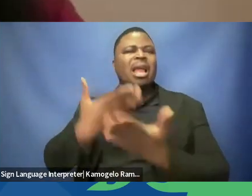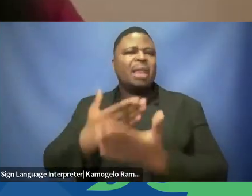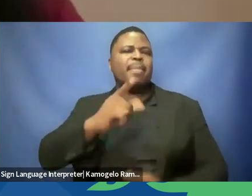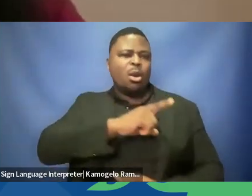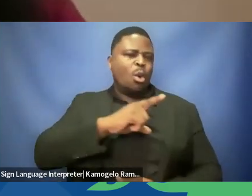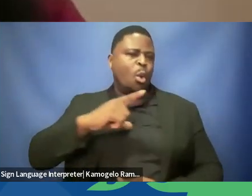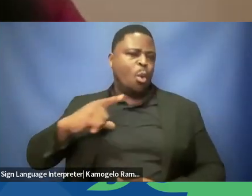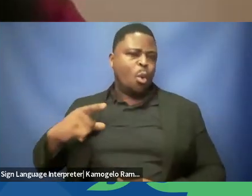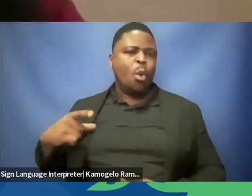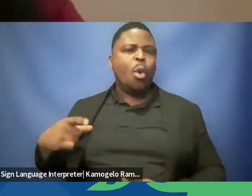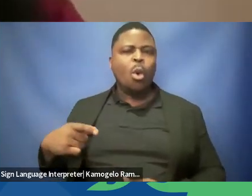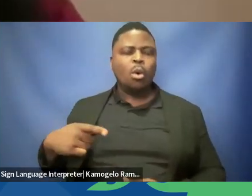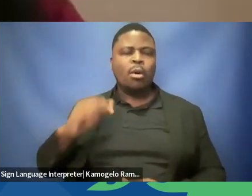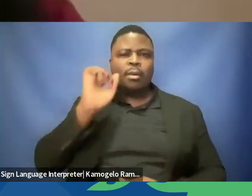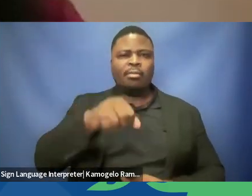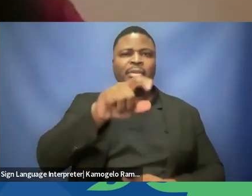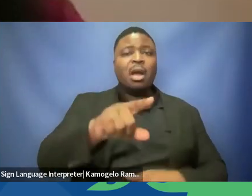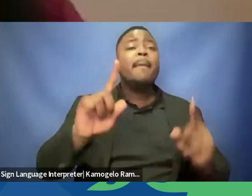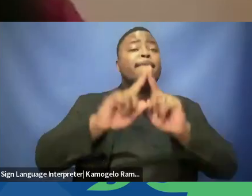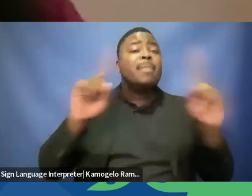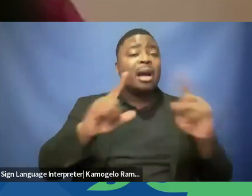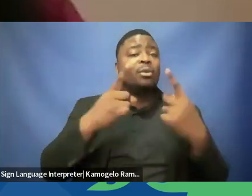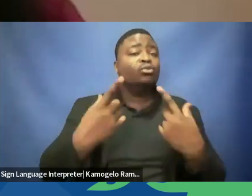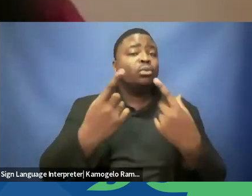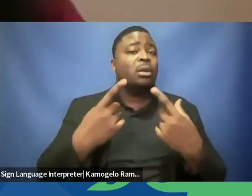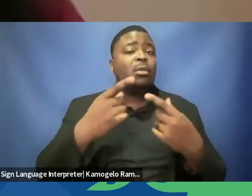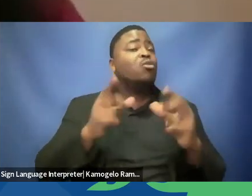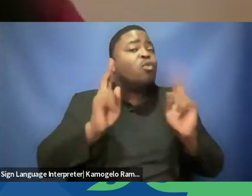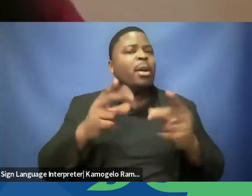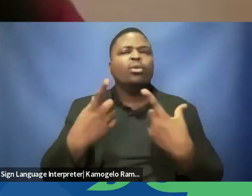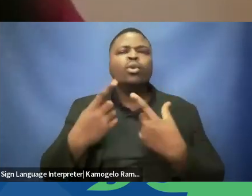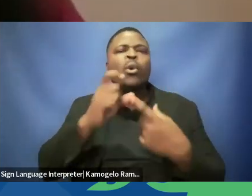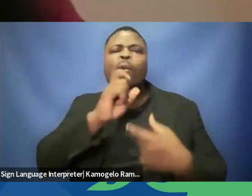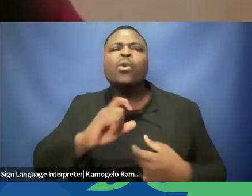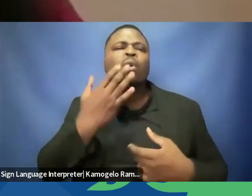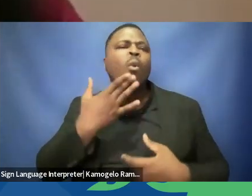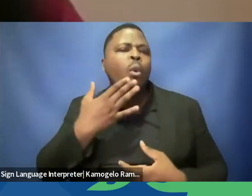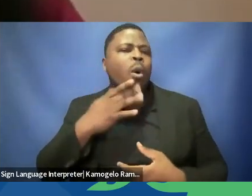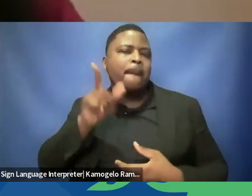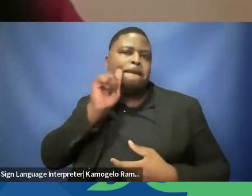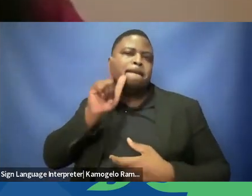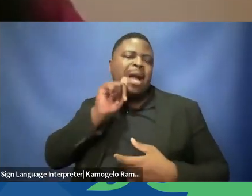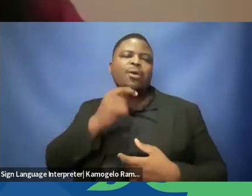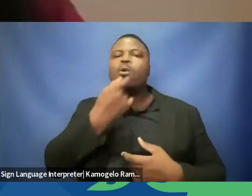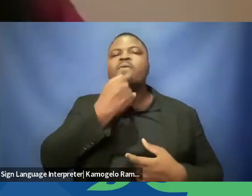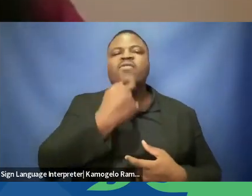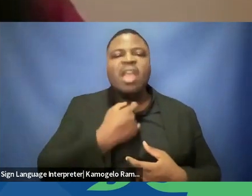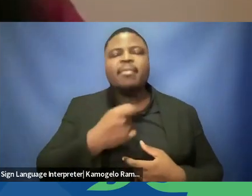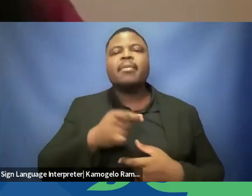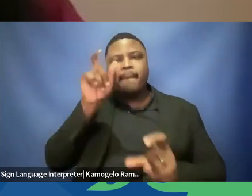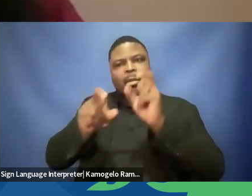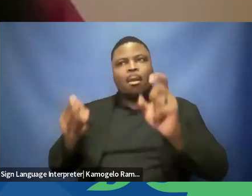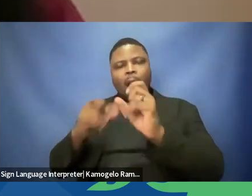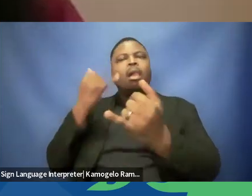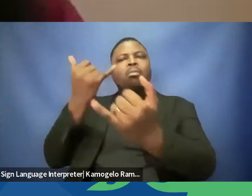experience. It's most commonly documented among gay, bisexual, or other men who have sex with men, but it also is